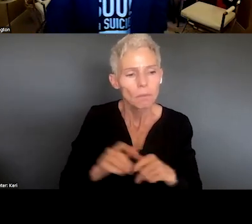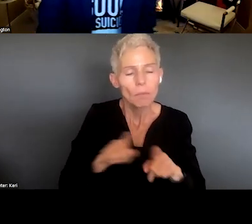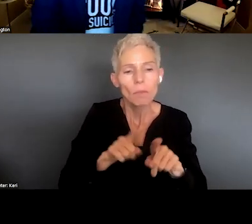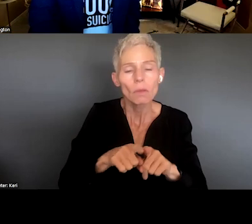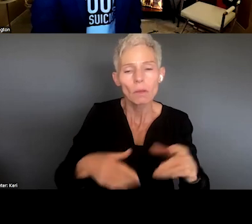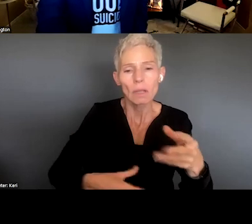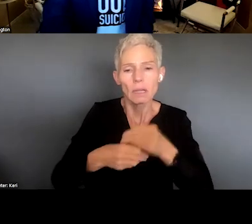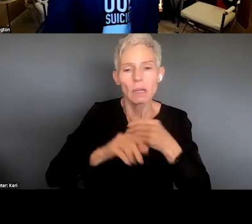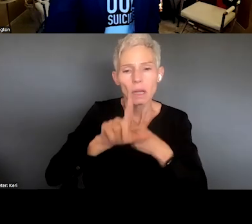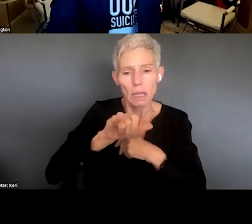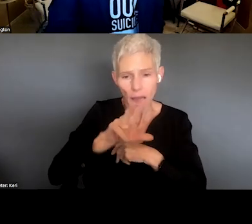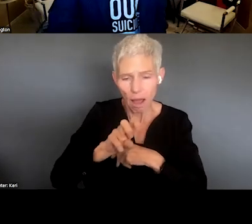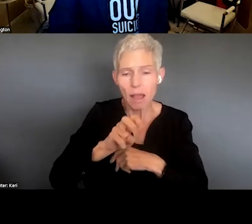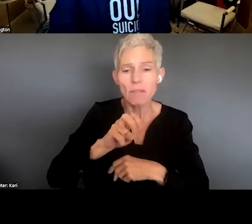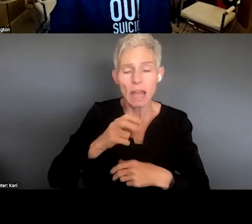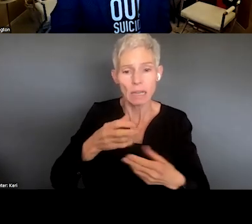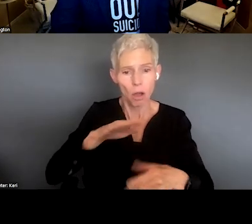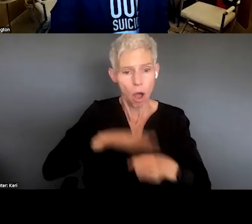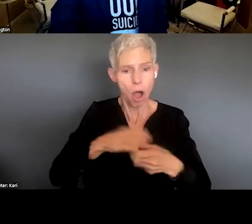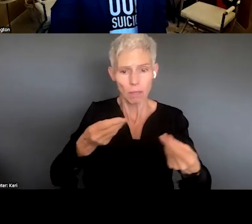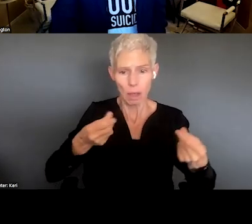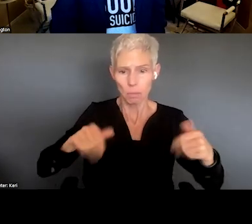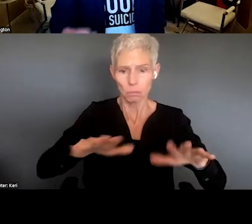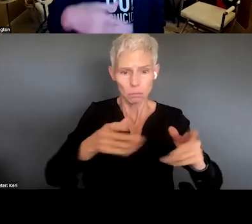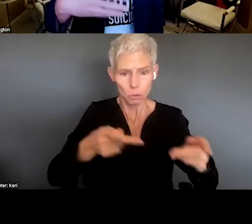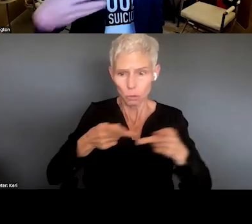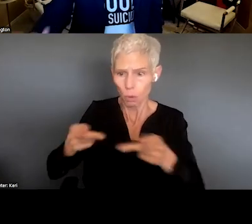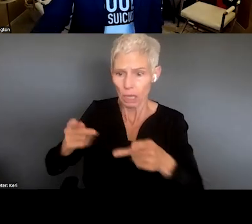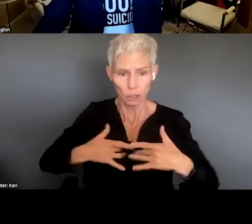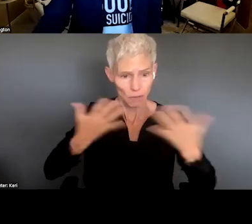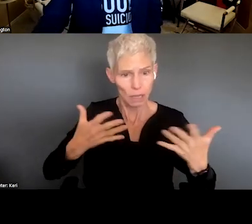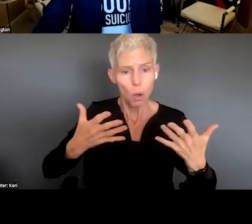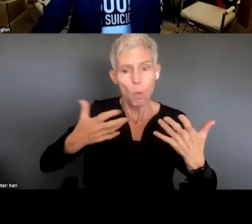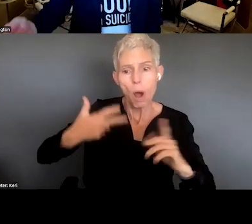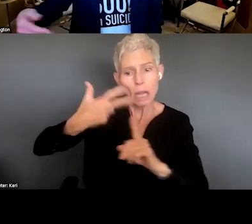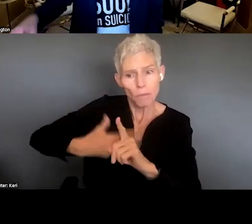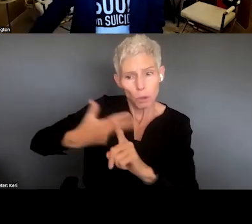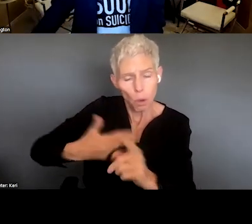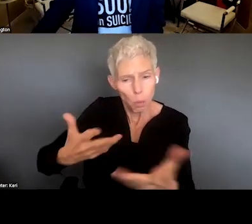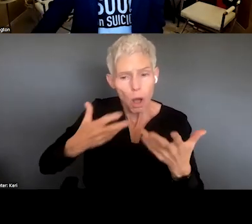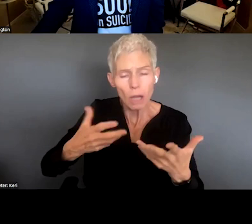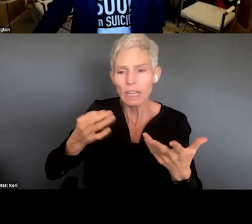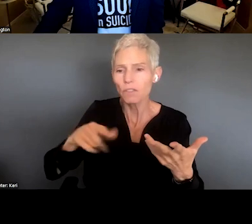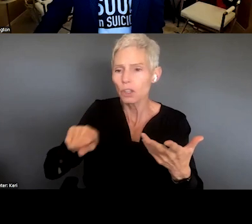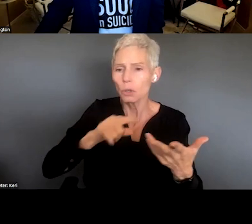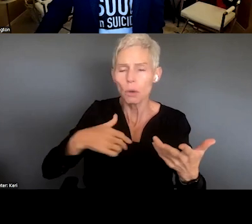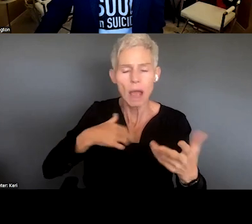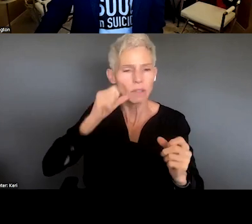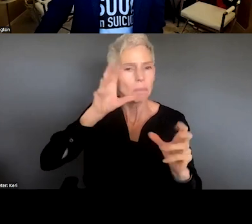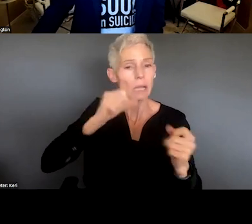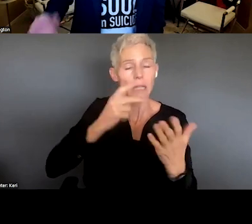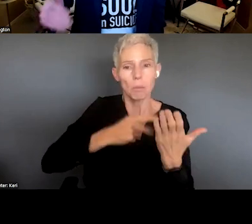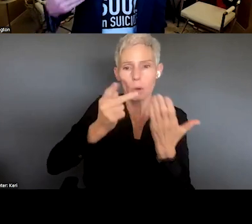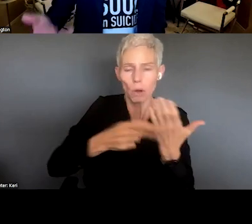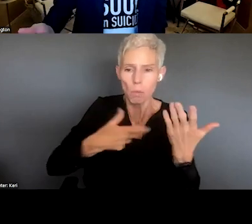and on location events, and we're hoping to do those quarterly this year. So if you've got an amazing program you'd like us to come out to, please let us know.